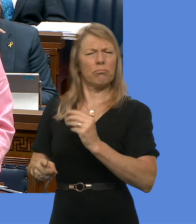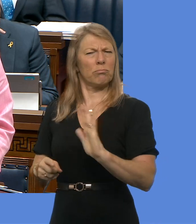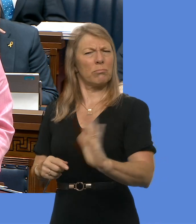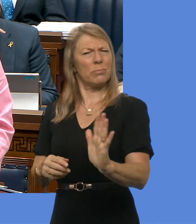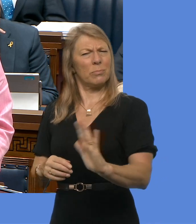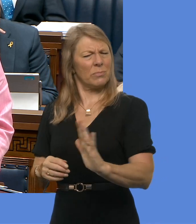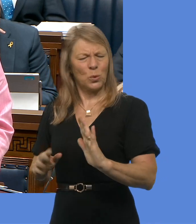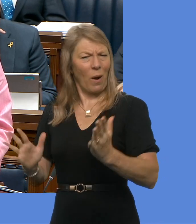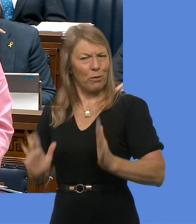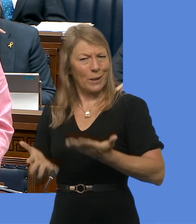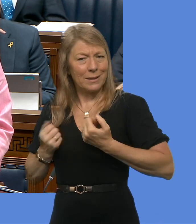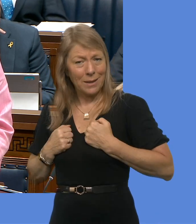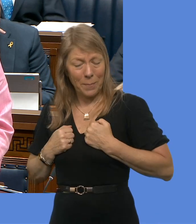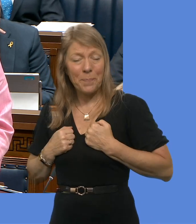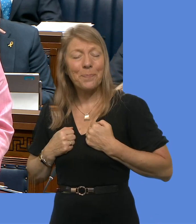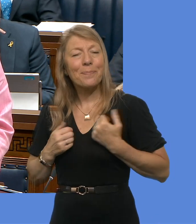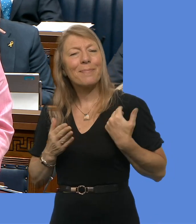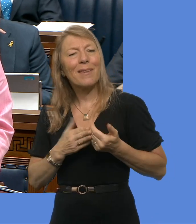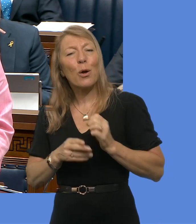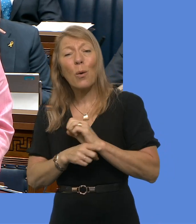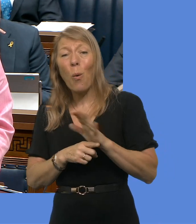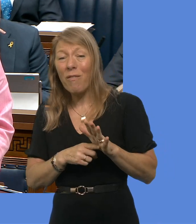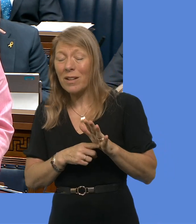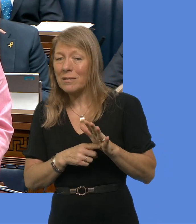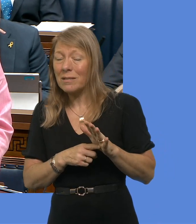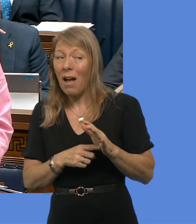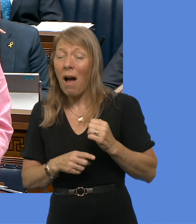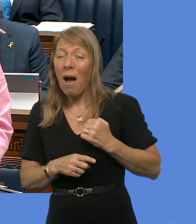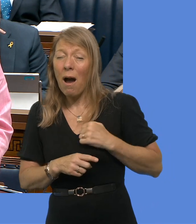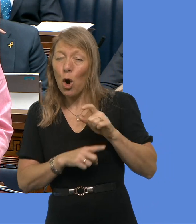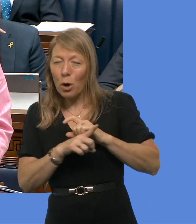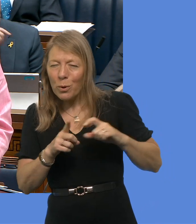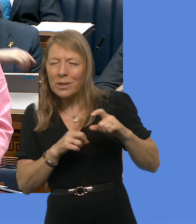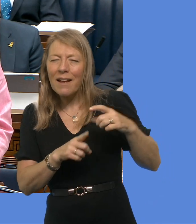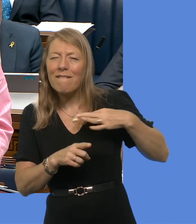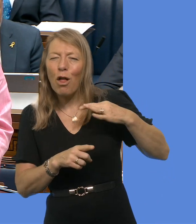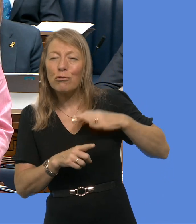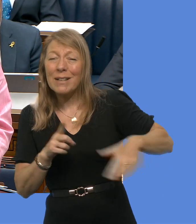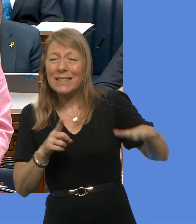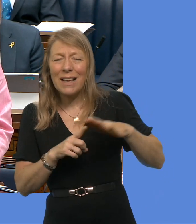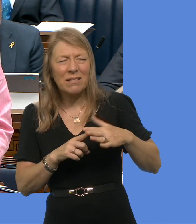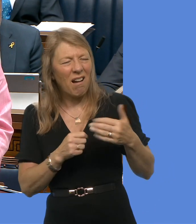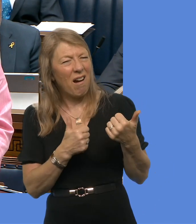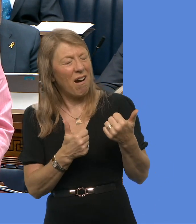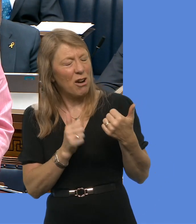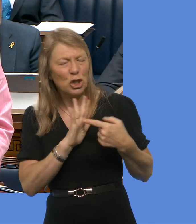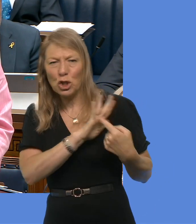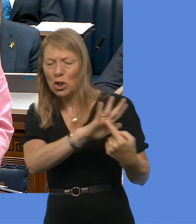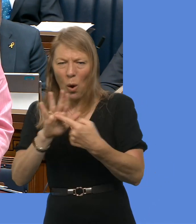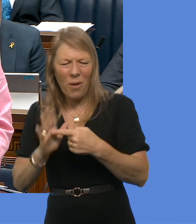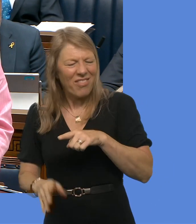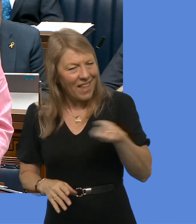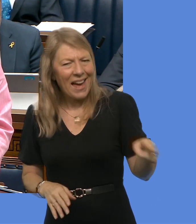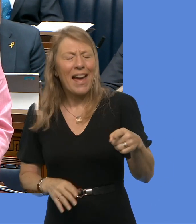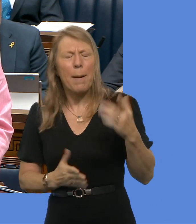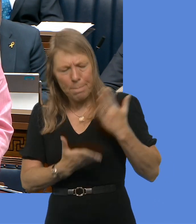our incredible third sector and community sector come to the fore, where they were able to operate very quickly to help and support so many living